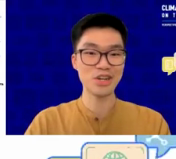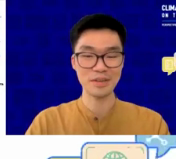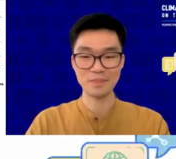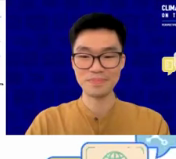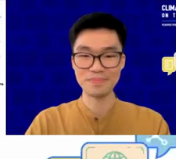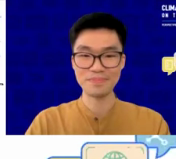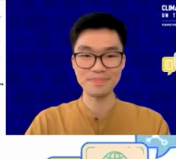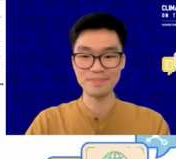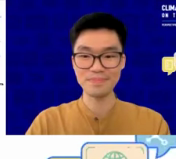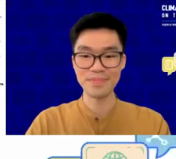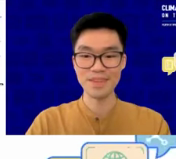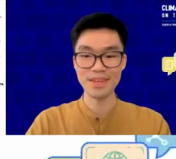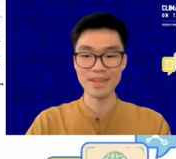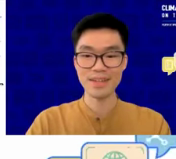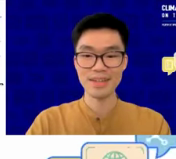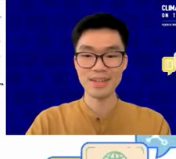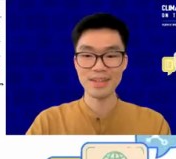today's session.